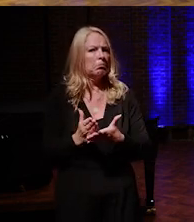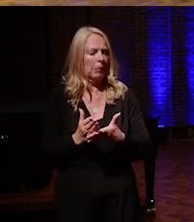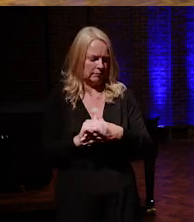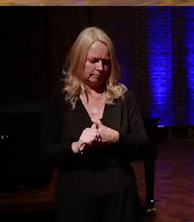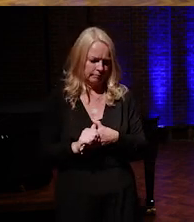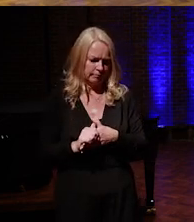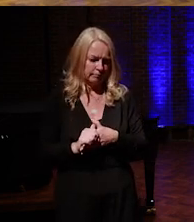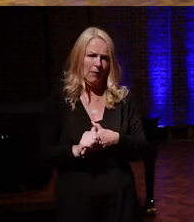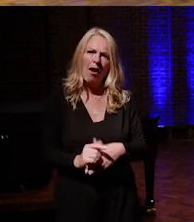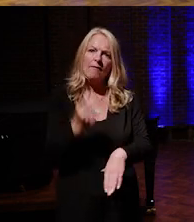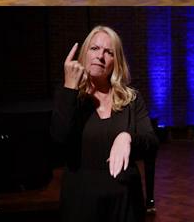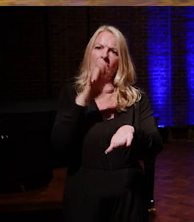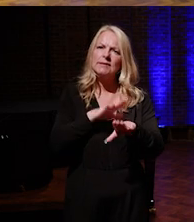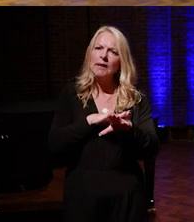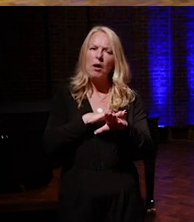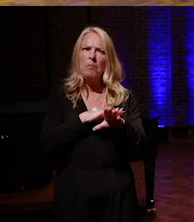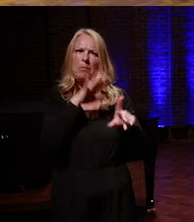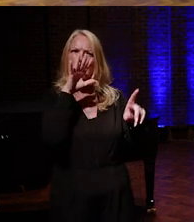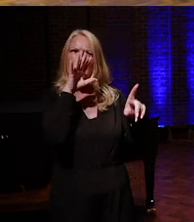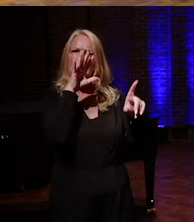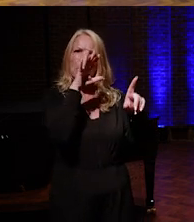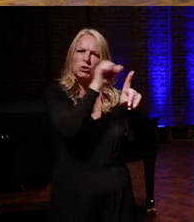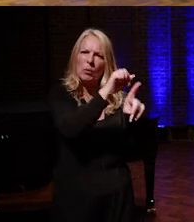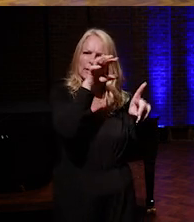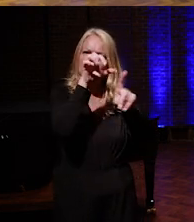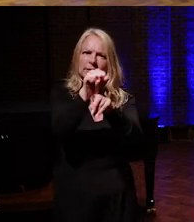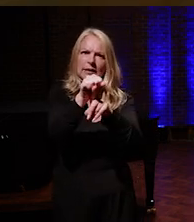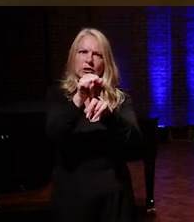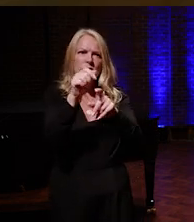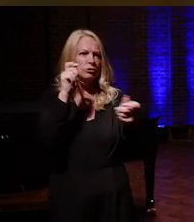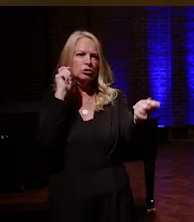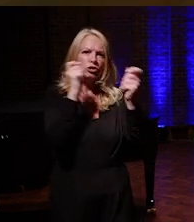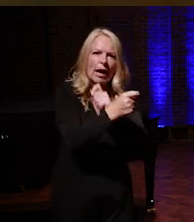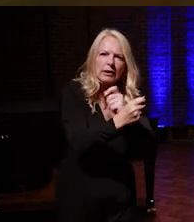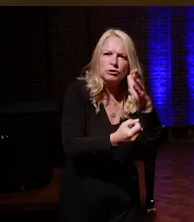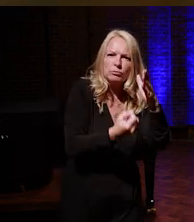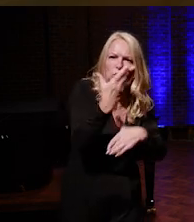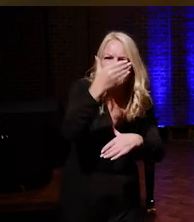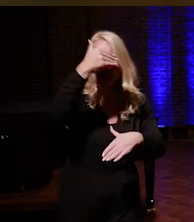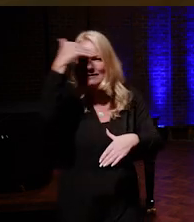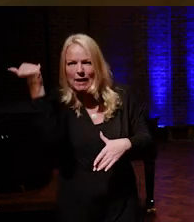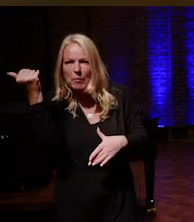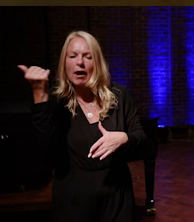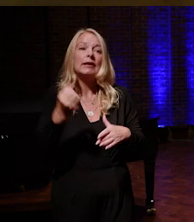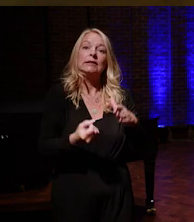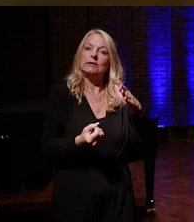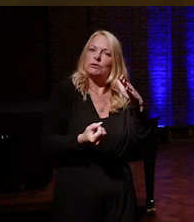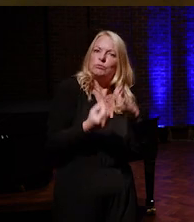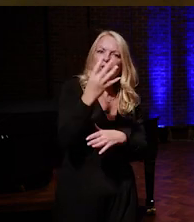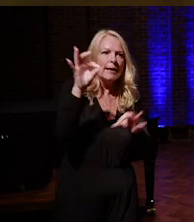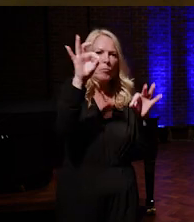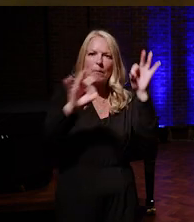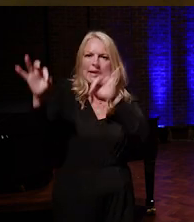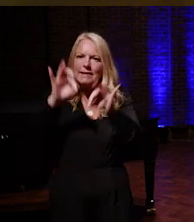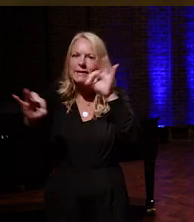For the first time ever, I really noticed the changing of the seasons. The buzz of bees at the first sight of spring and the changing color of the